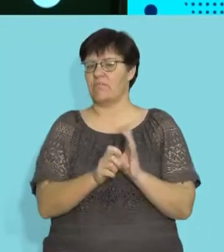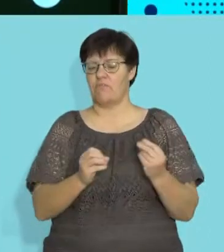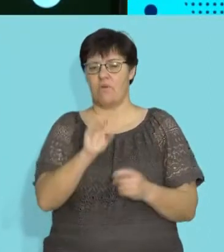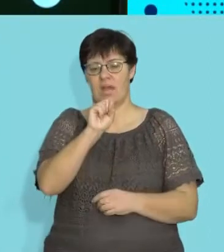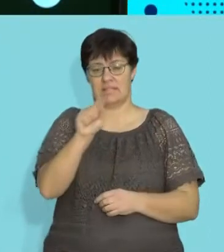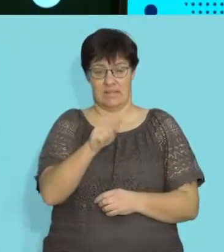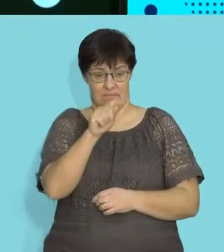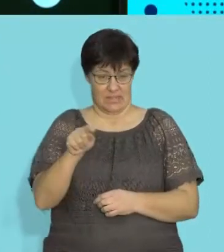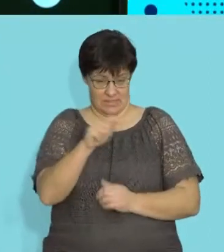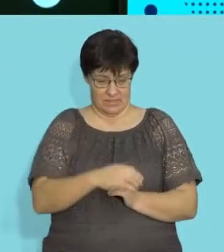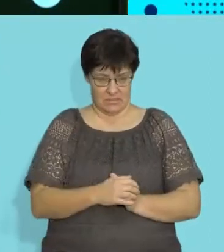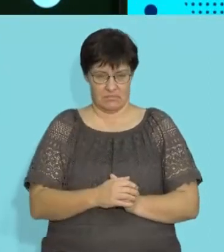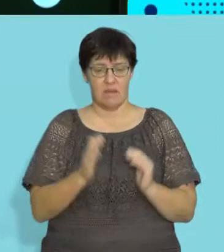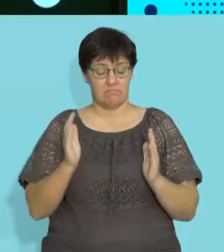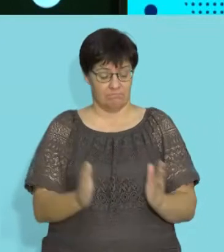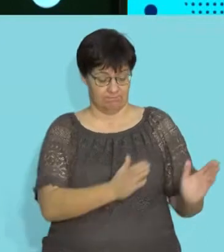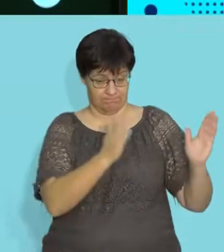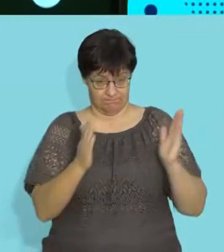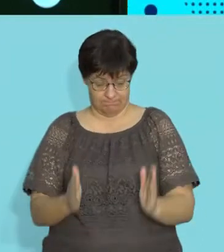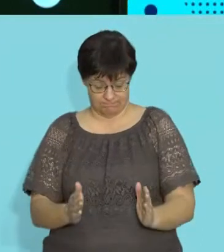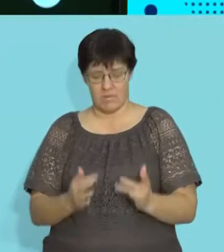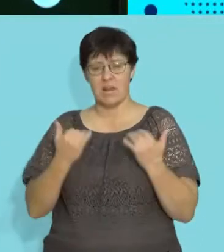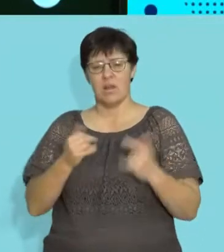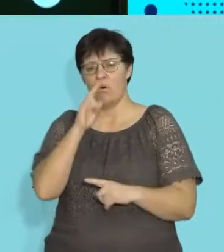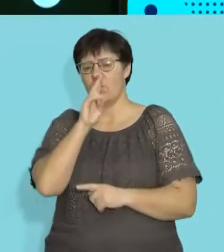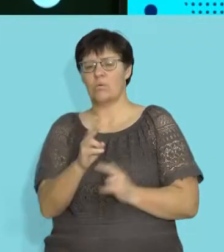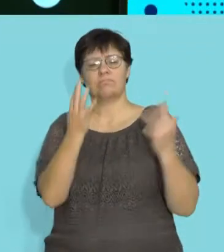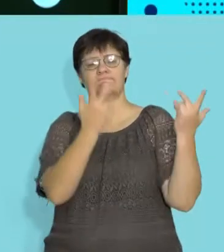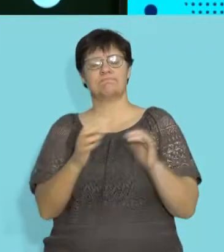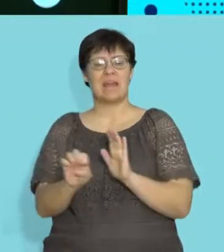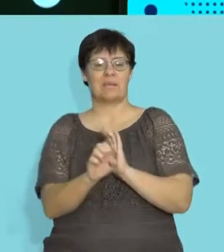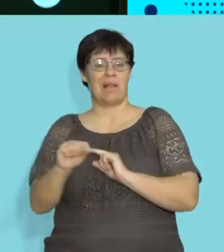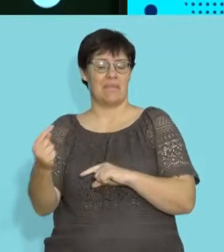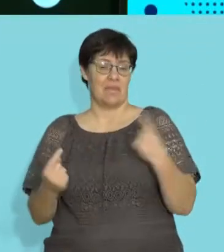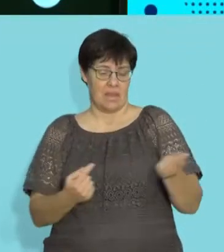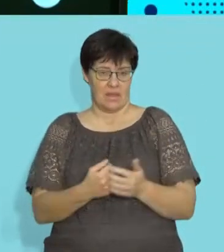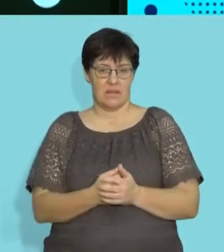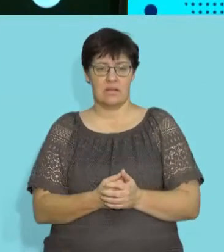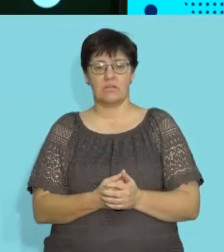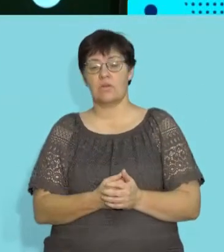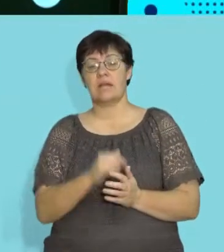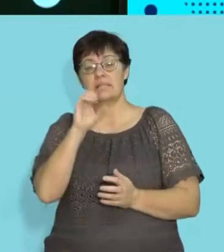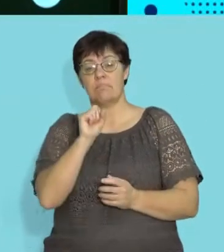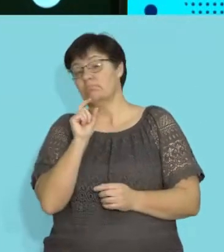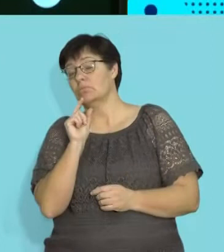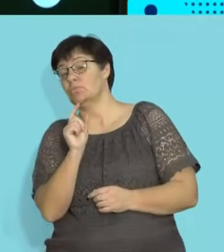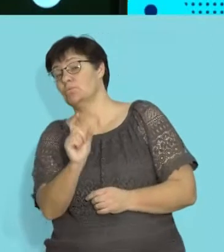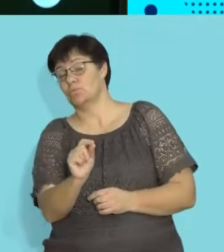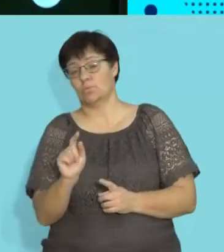the next portion of the lesson, I'm going to look at some other examples about calculating the sum to